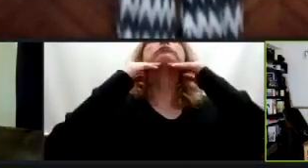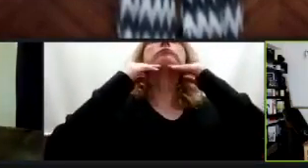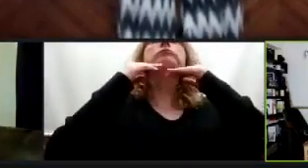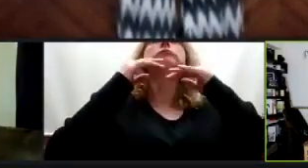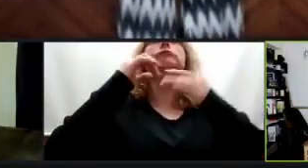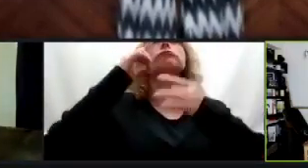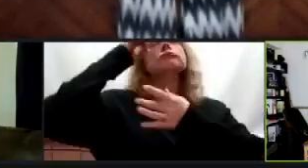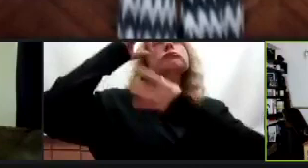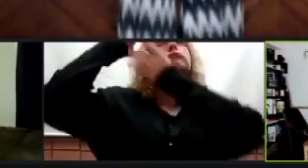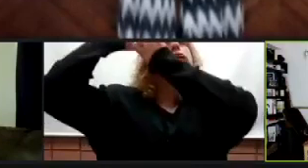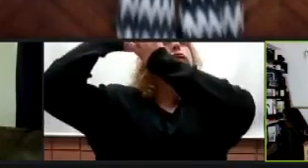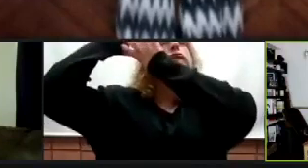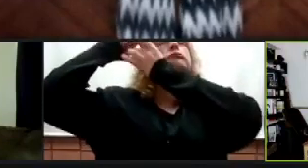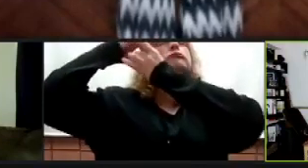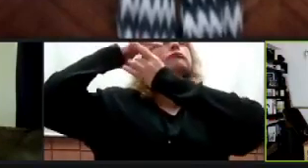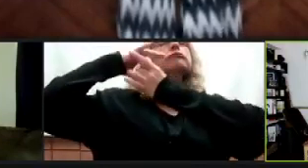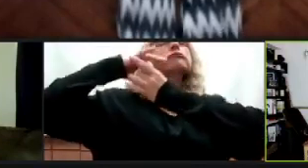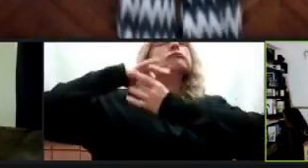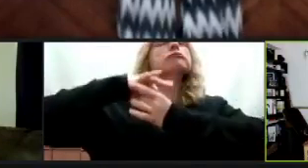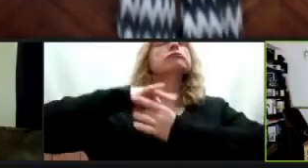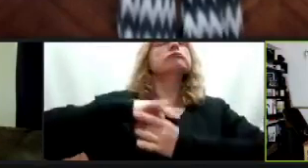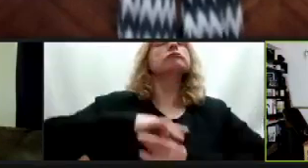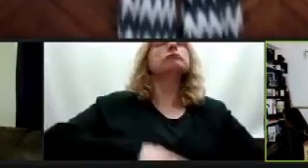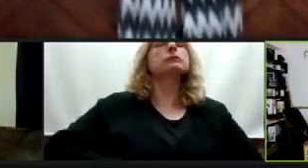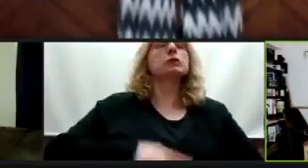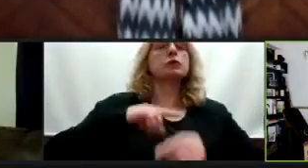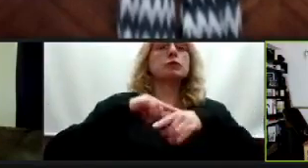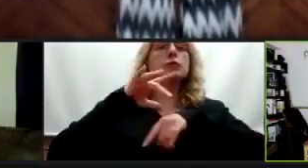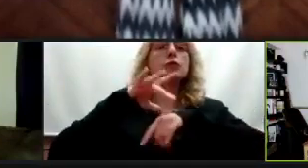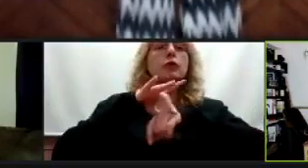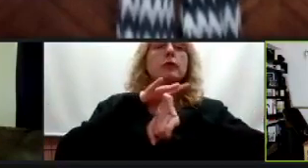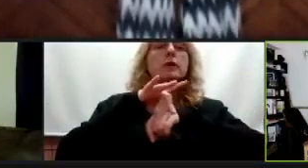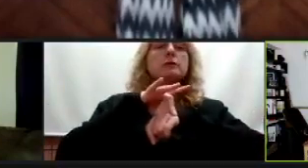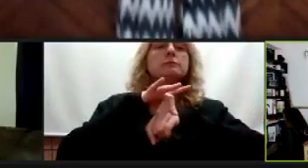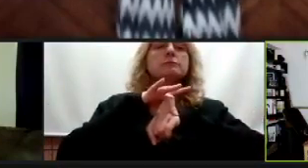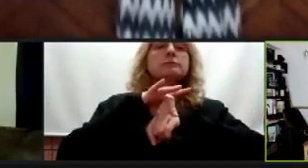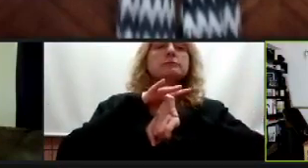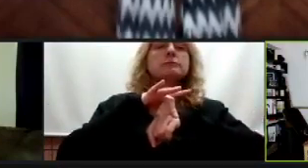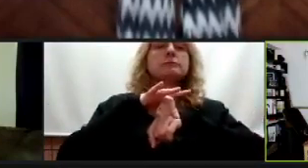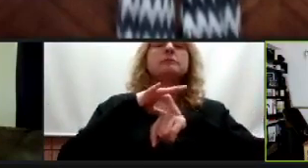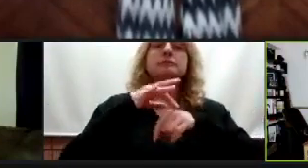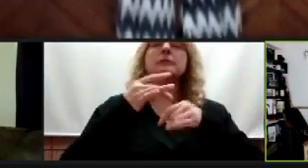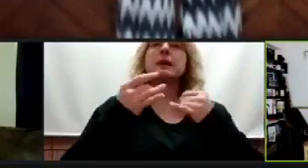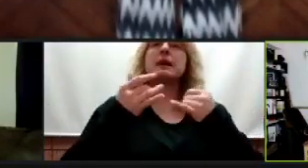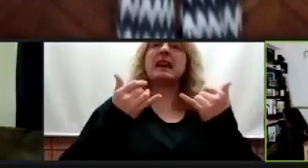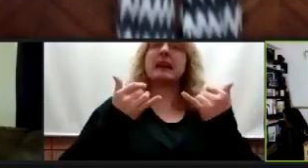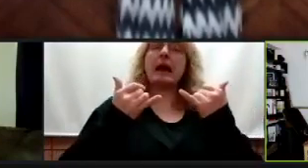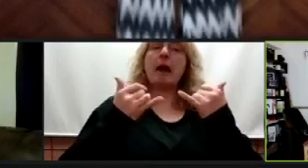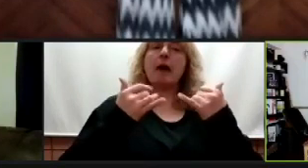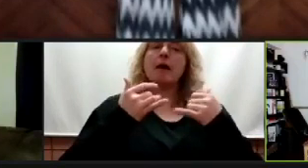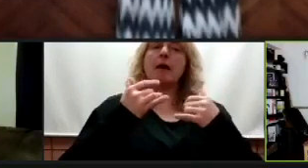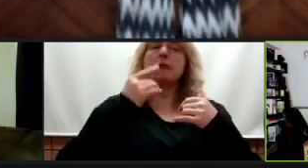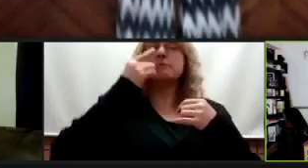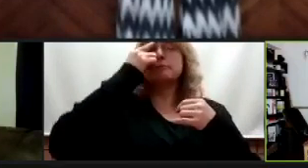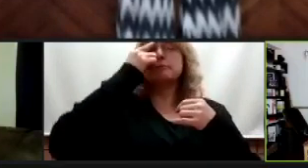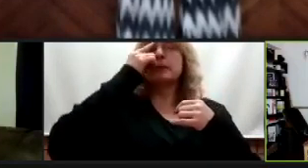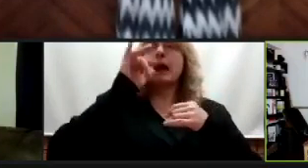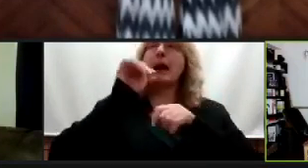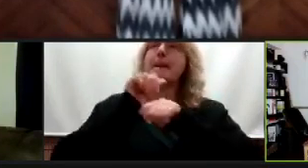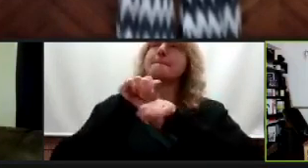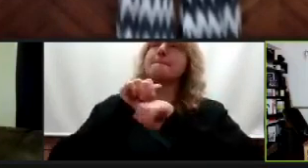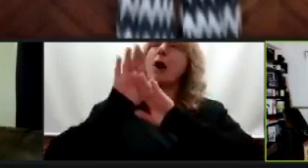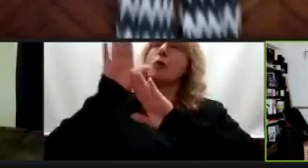words that we think with our mind. Let's borrow our inspiration for the mountain, and right where you are, just say to yourself, I